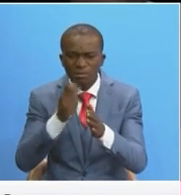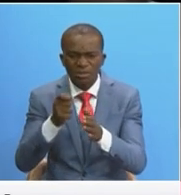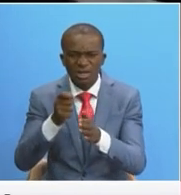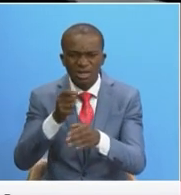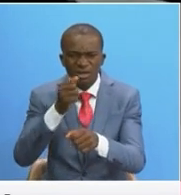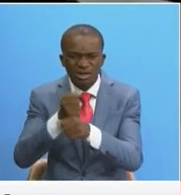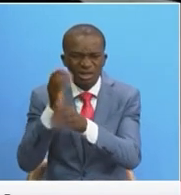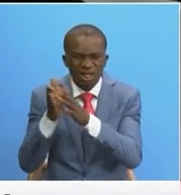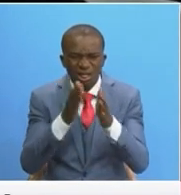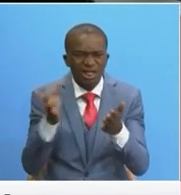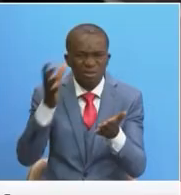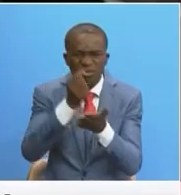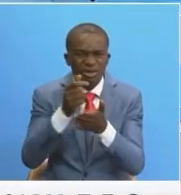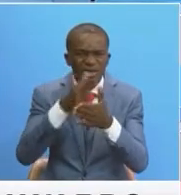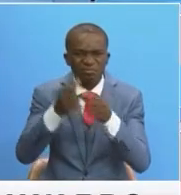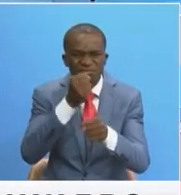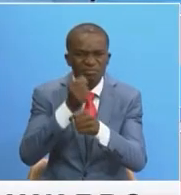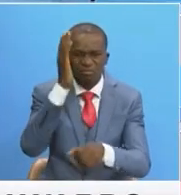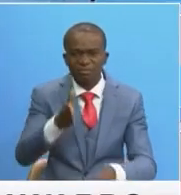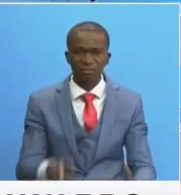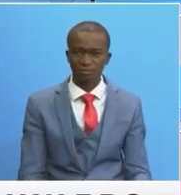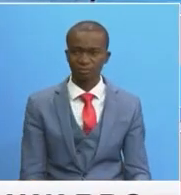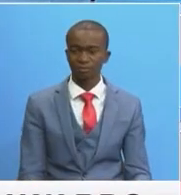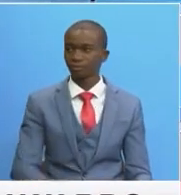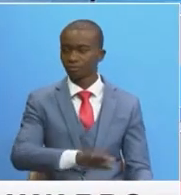in Kasama, Northern Province.